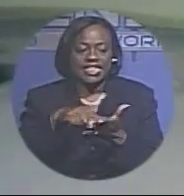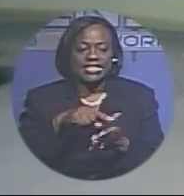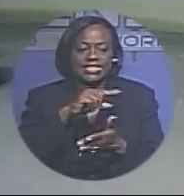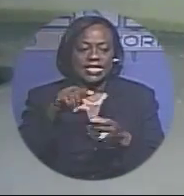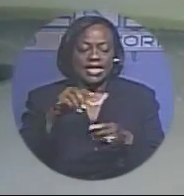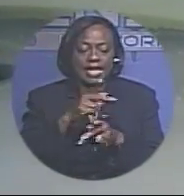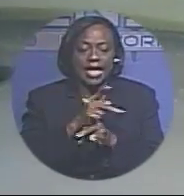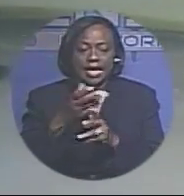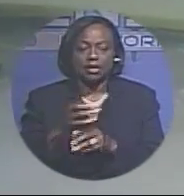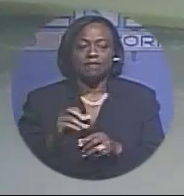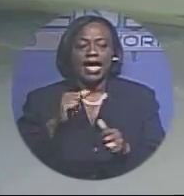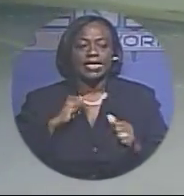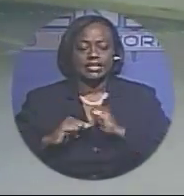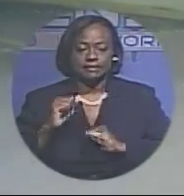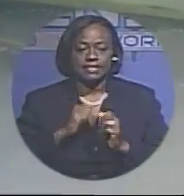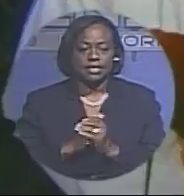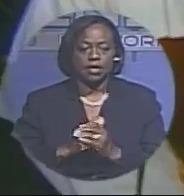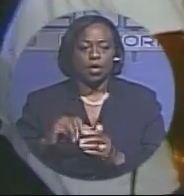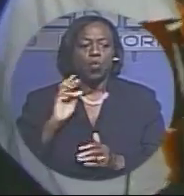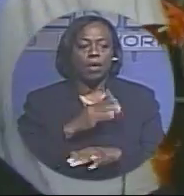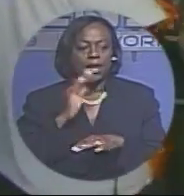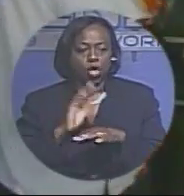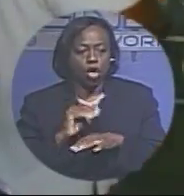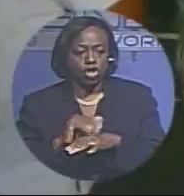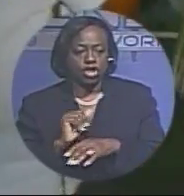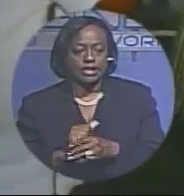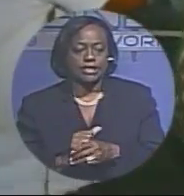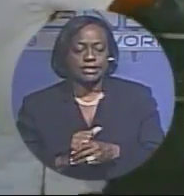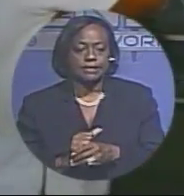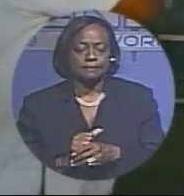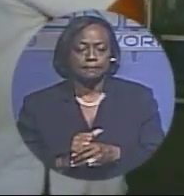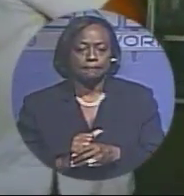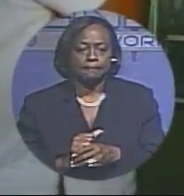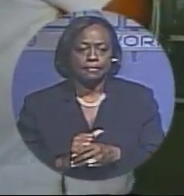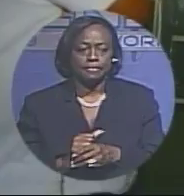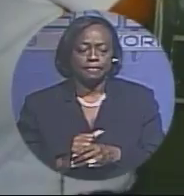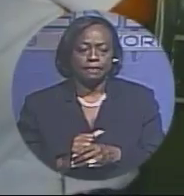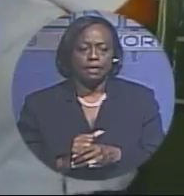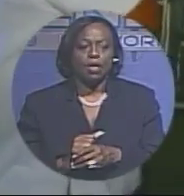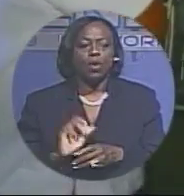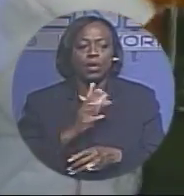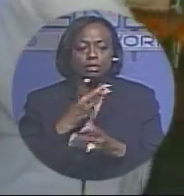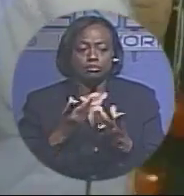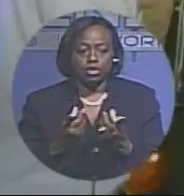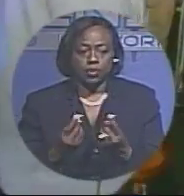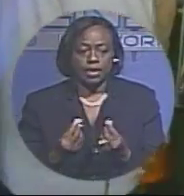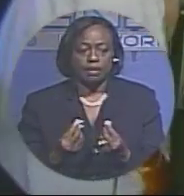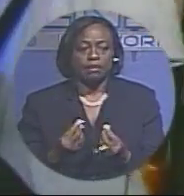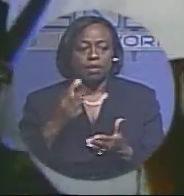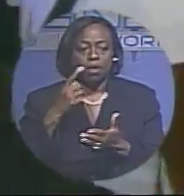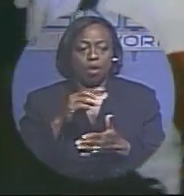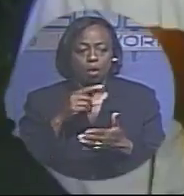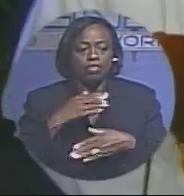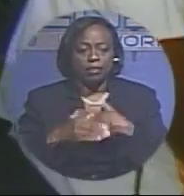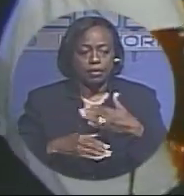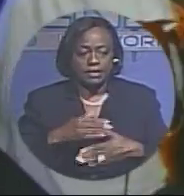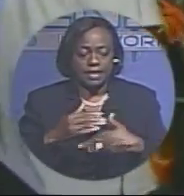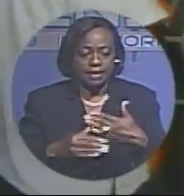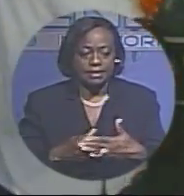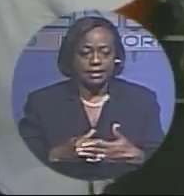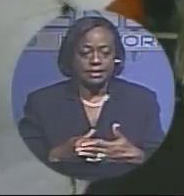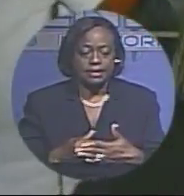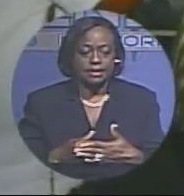cautious as we proceed with the investigation, except to tell you we're doing the due diligence to try to get to the bottom of it,